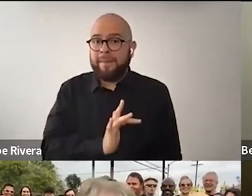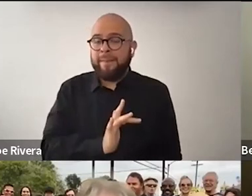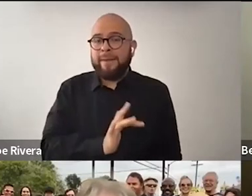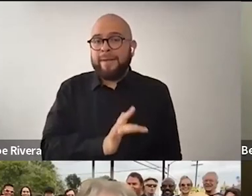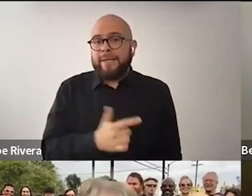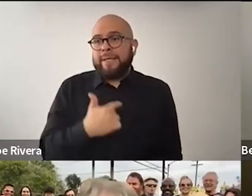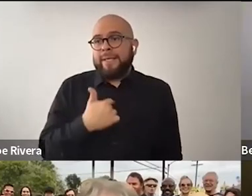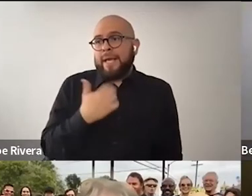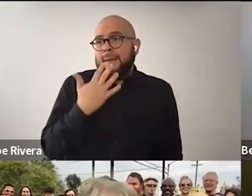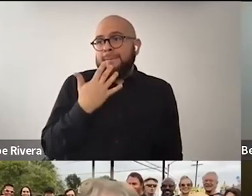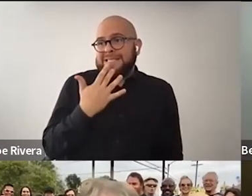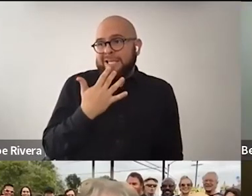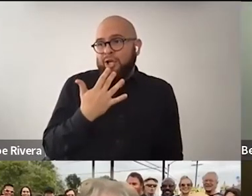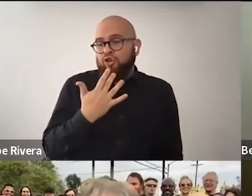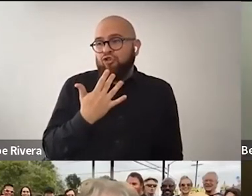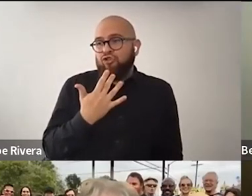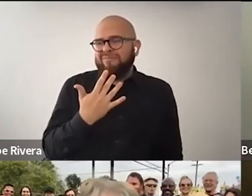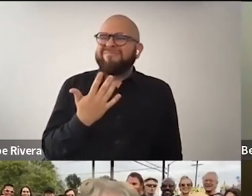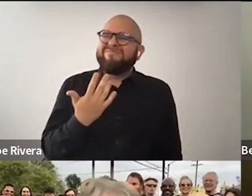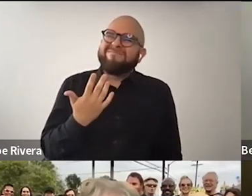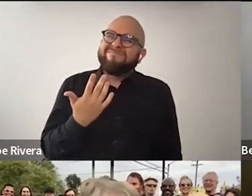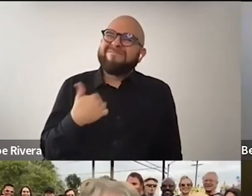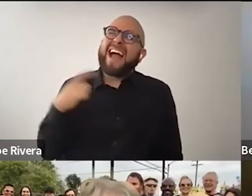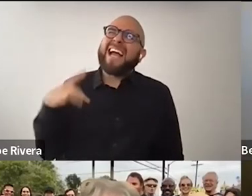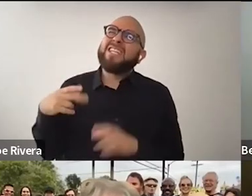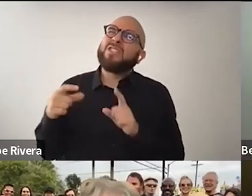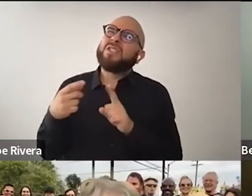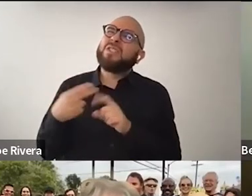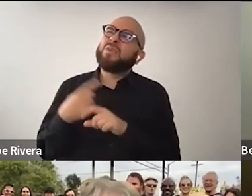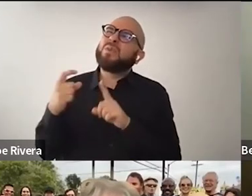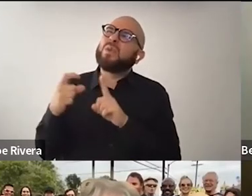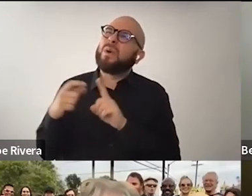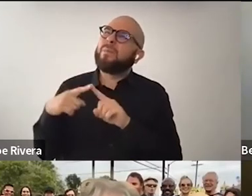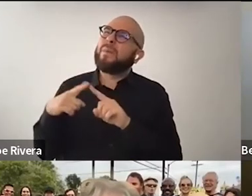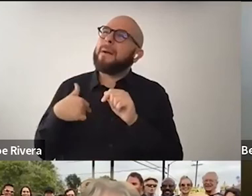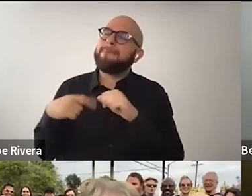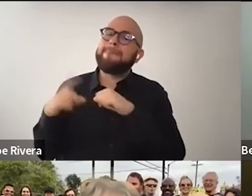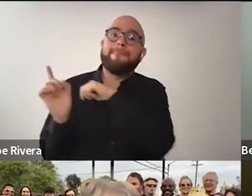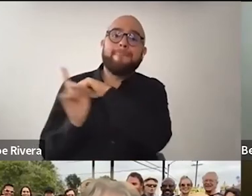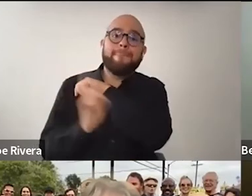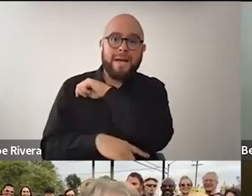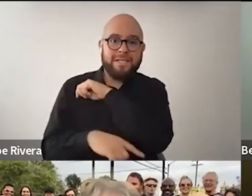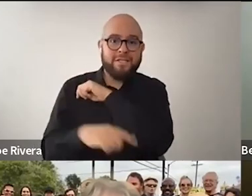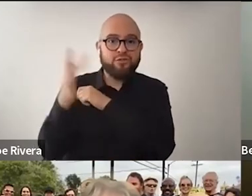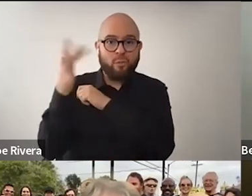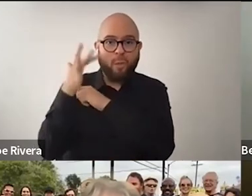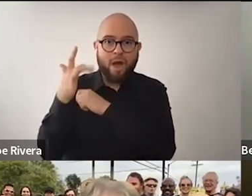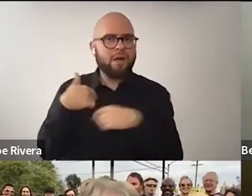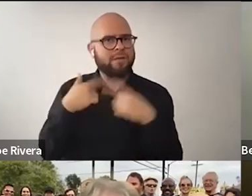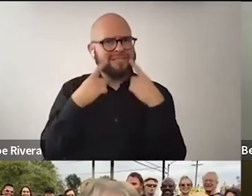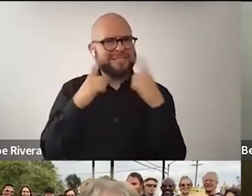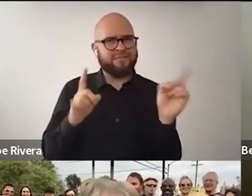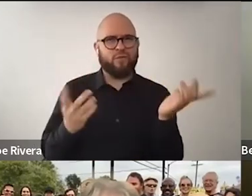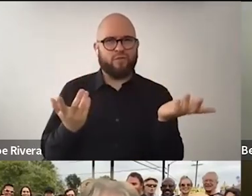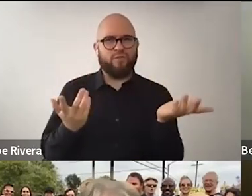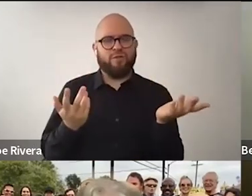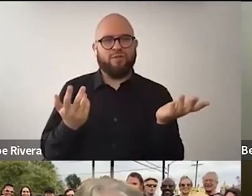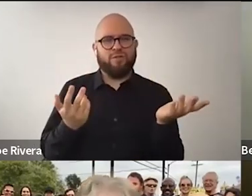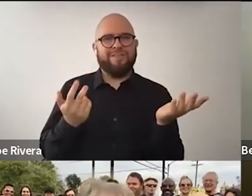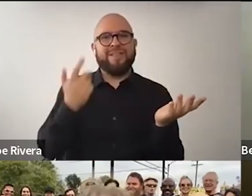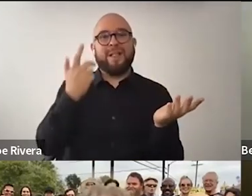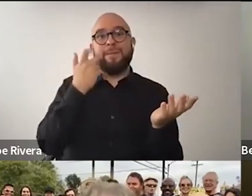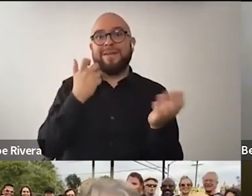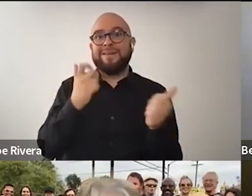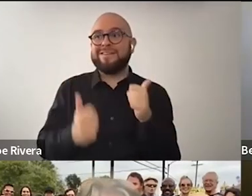no, it is kind of like that. I get punished for being successful because the bulk of my